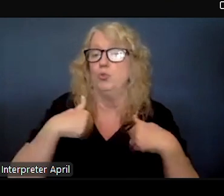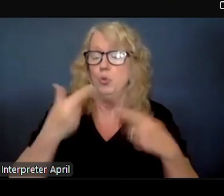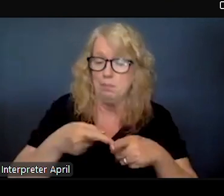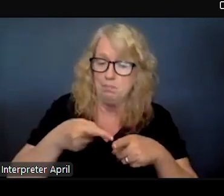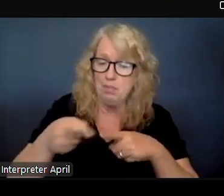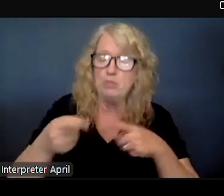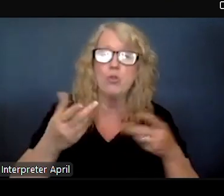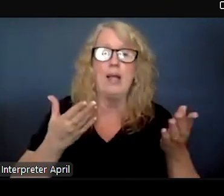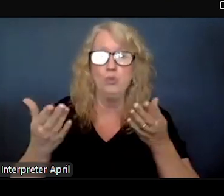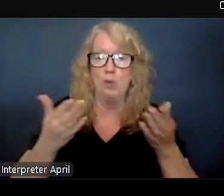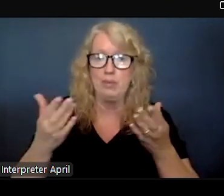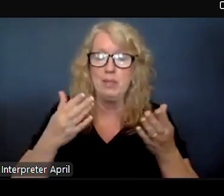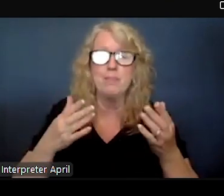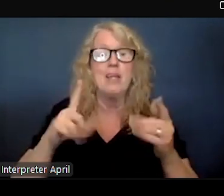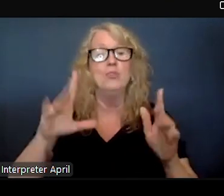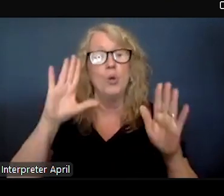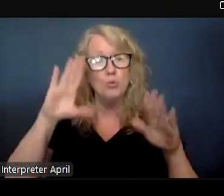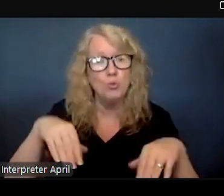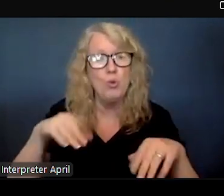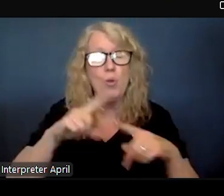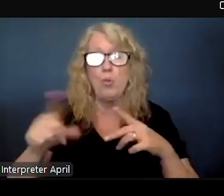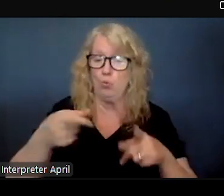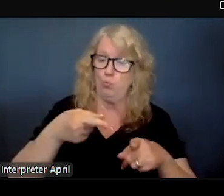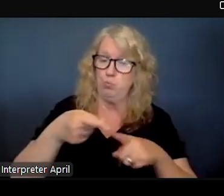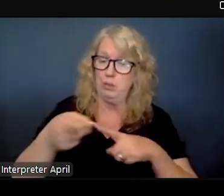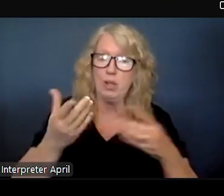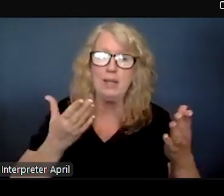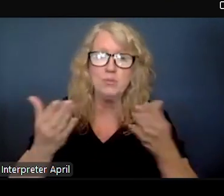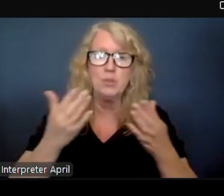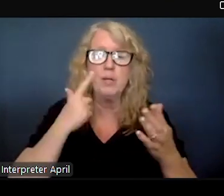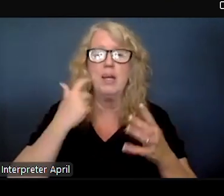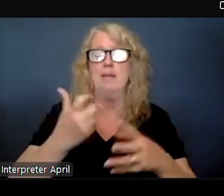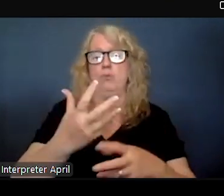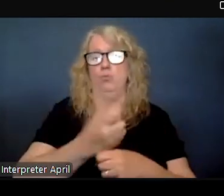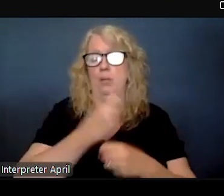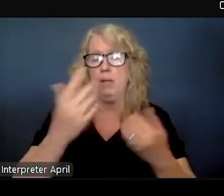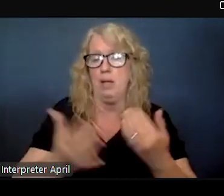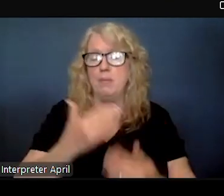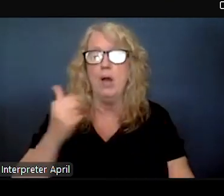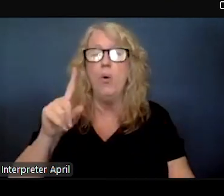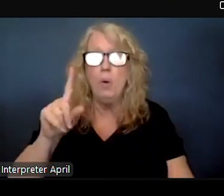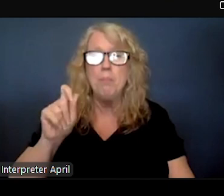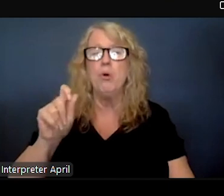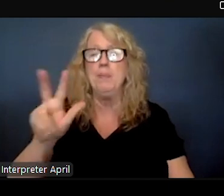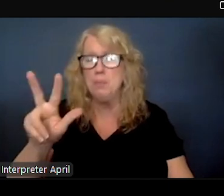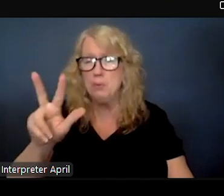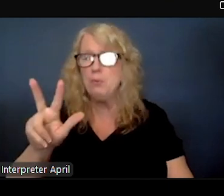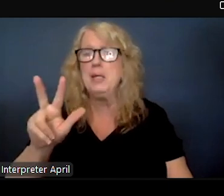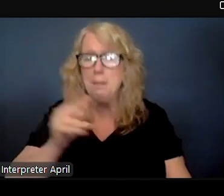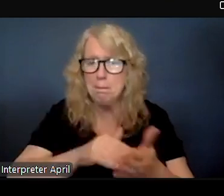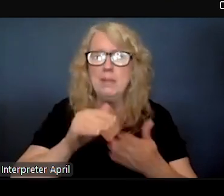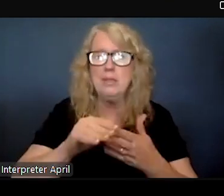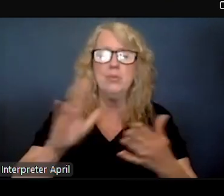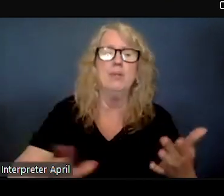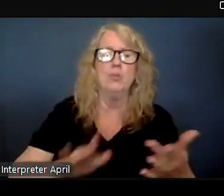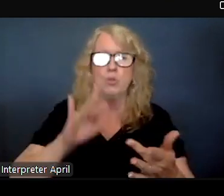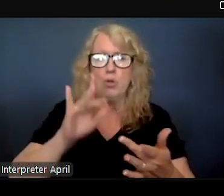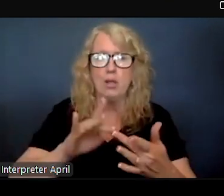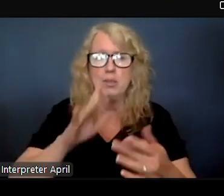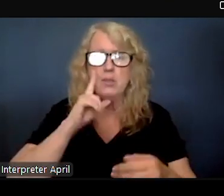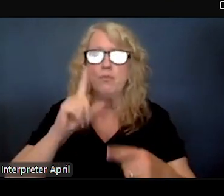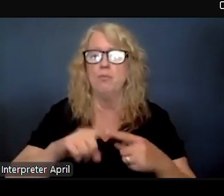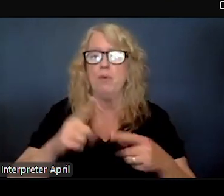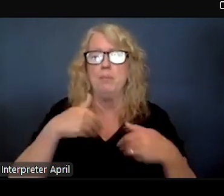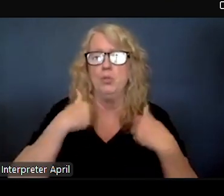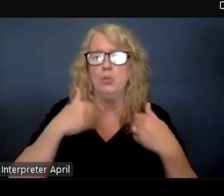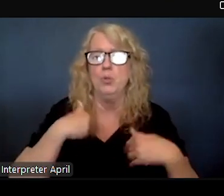specialized services. And just to note that those specialized services have received nearly 1.3 million contacts from youth and young